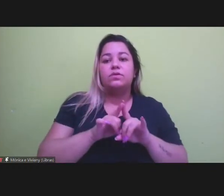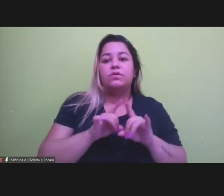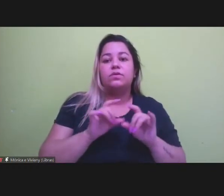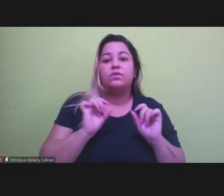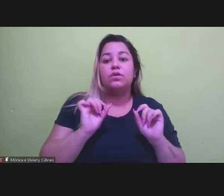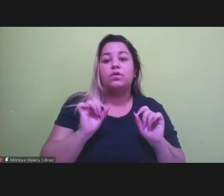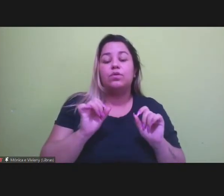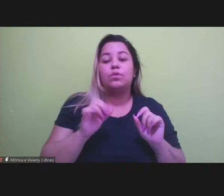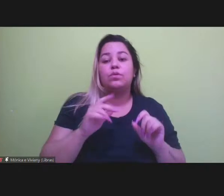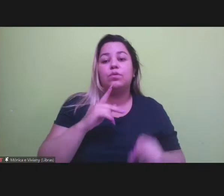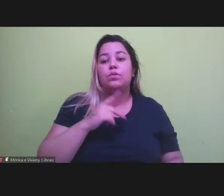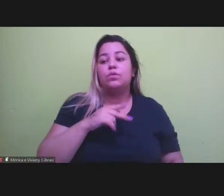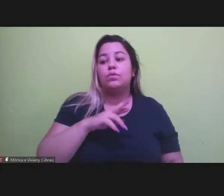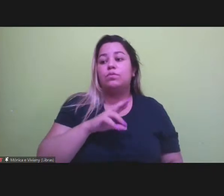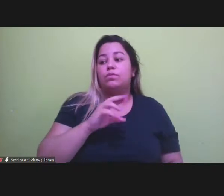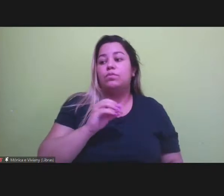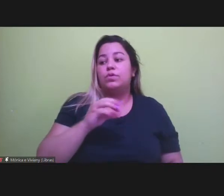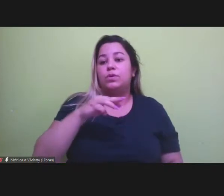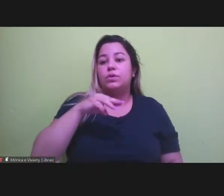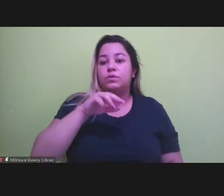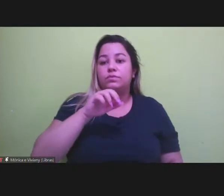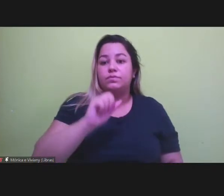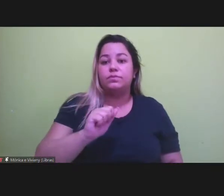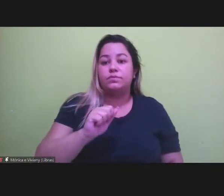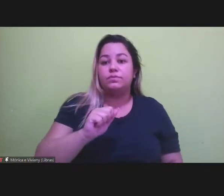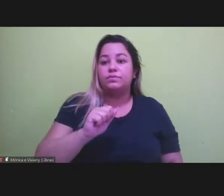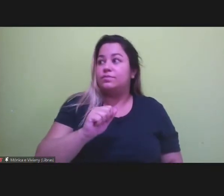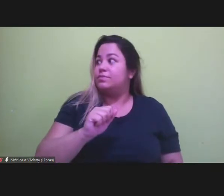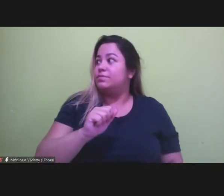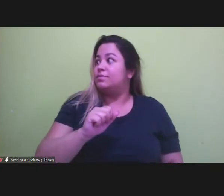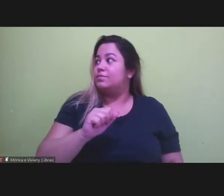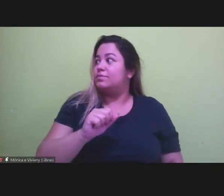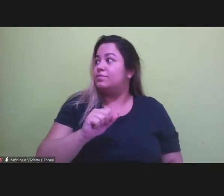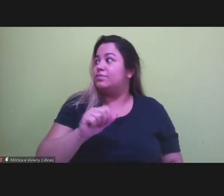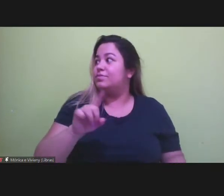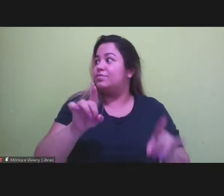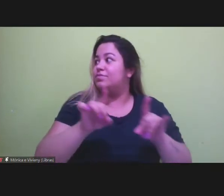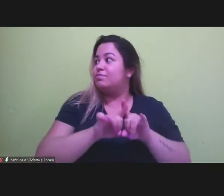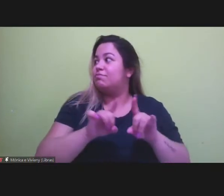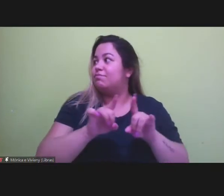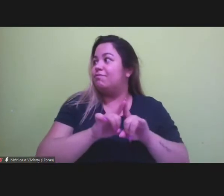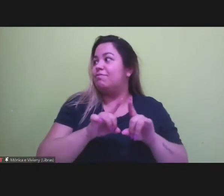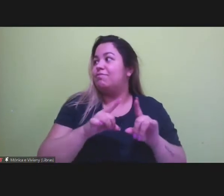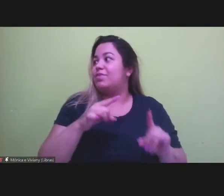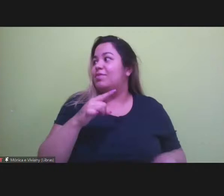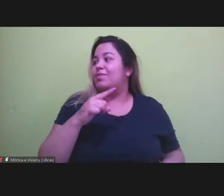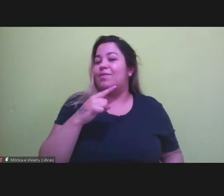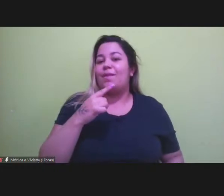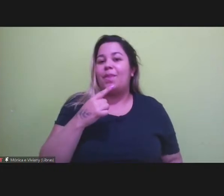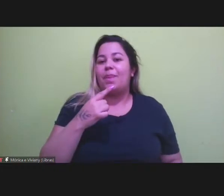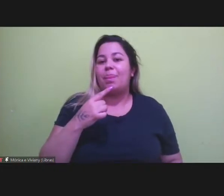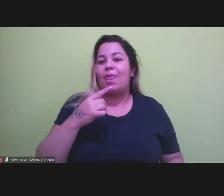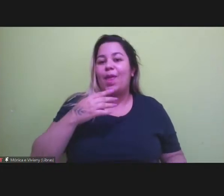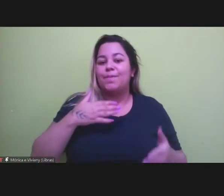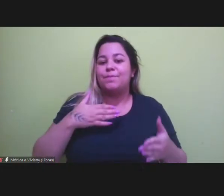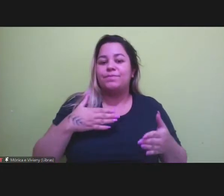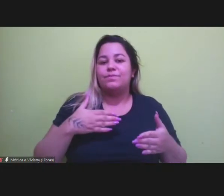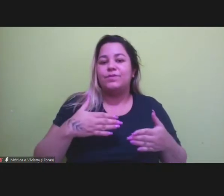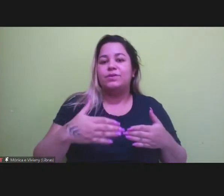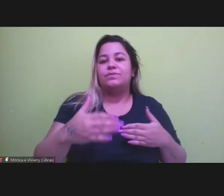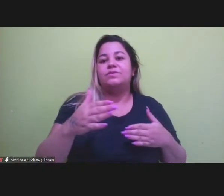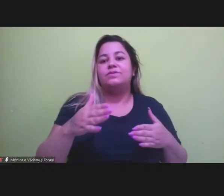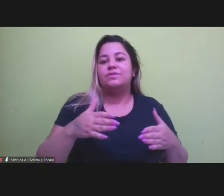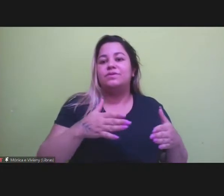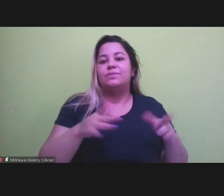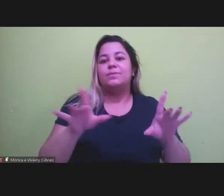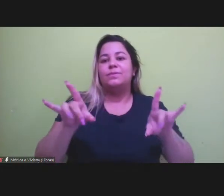with many offers, the program Health in School, we, for example, it's going to be 15 years old. So we have a long